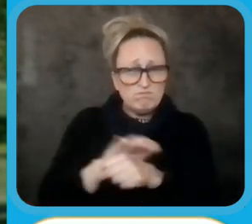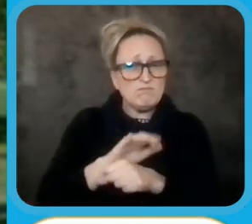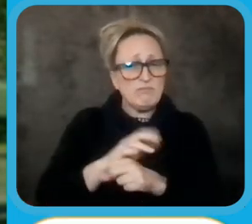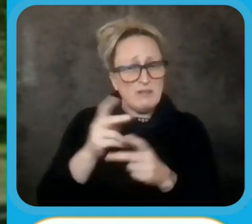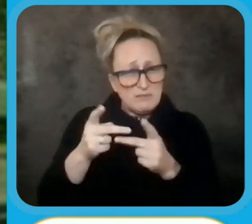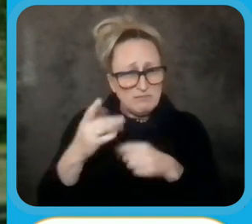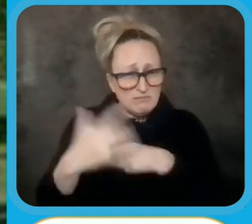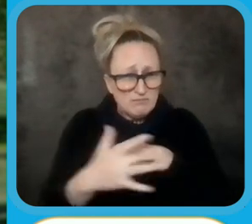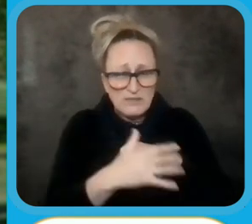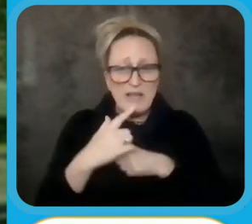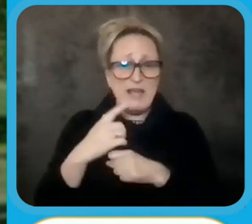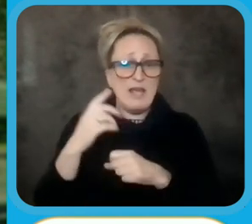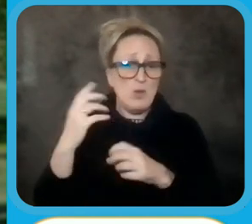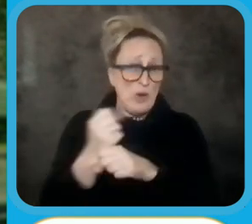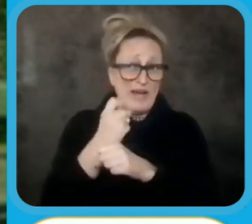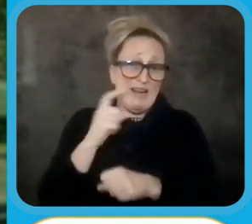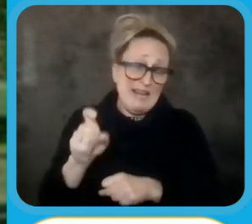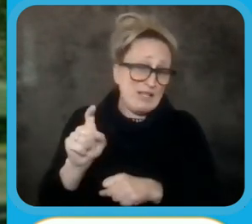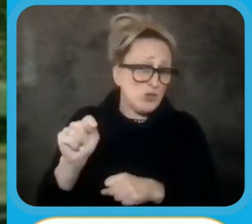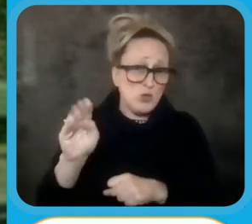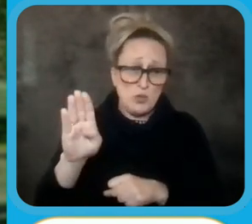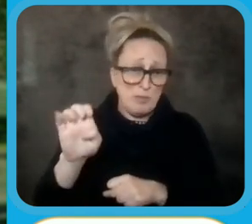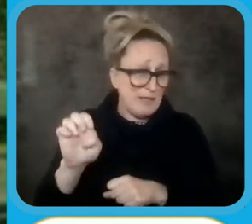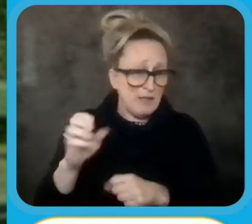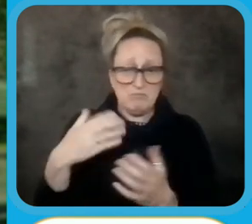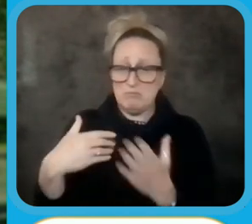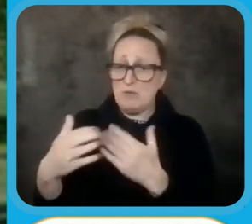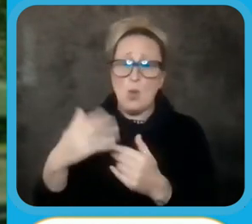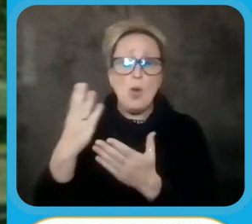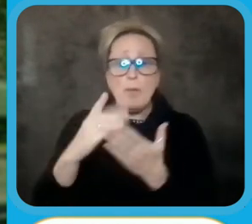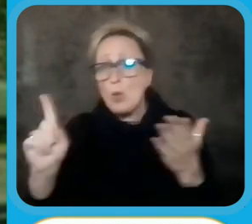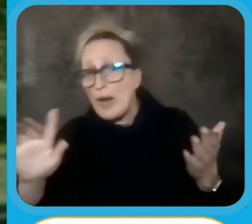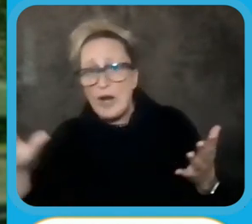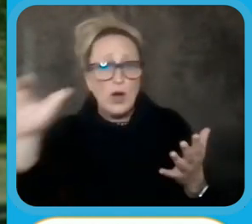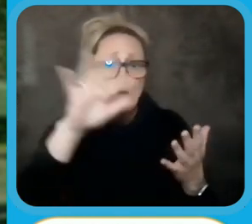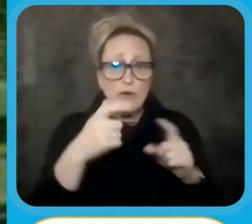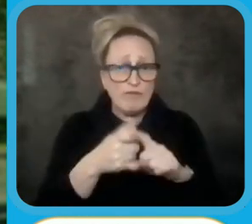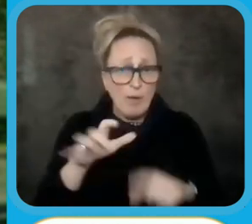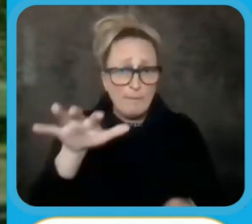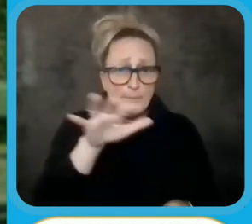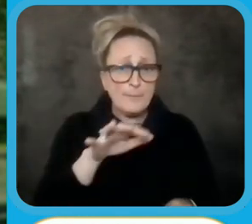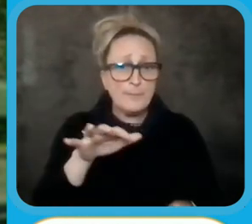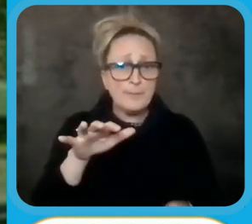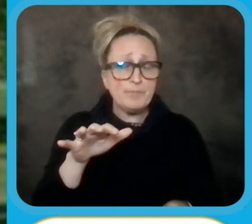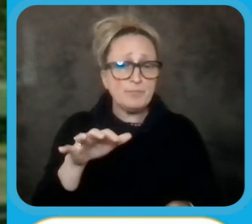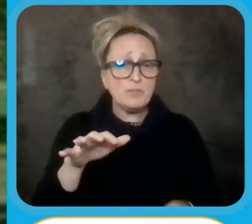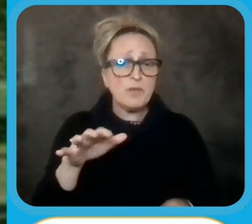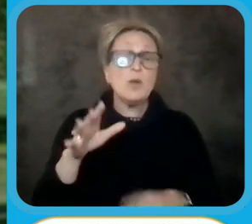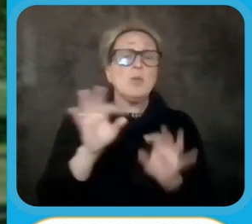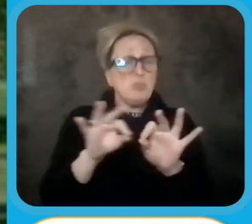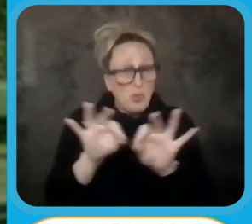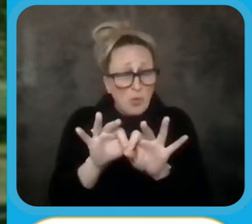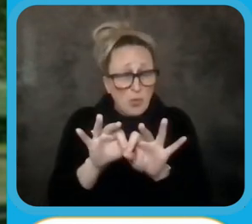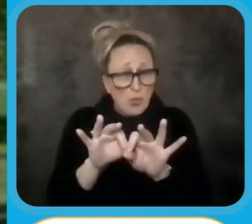to be. It doesn't matter what part of the state you're watching this virtual convention from. What matters is the kind of state you want to be